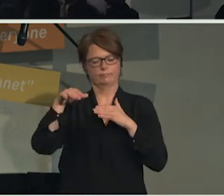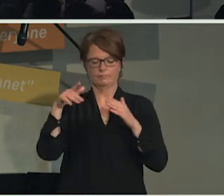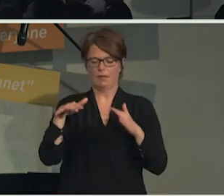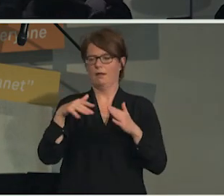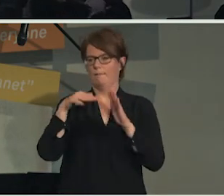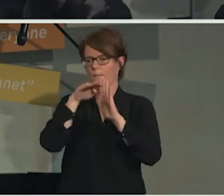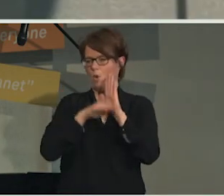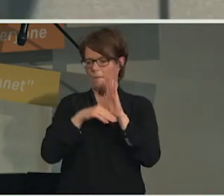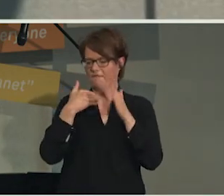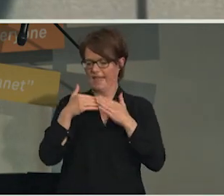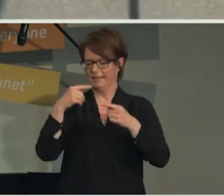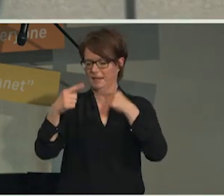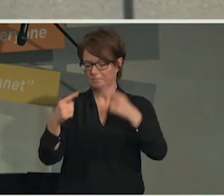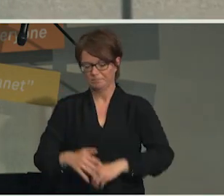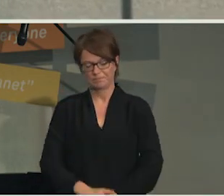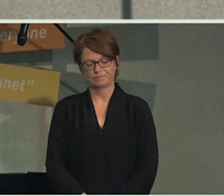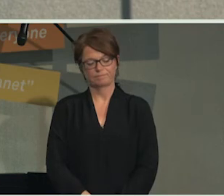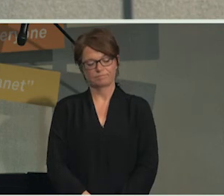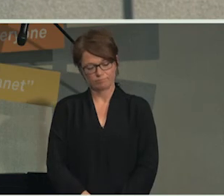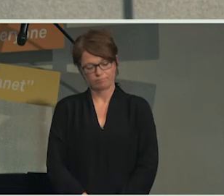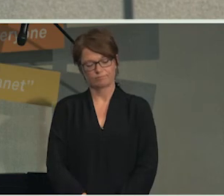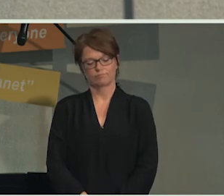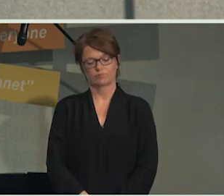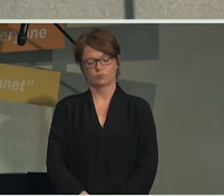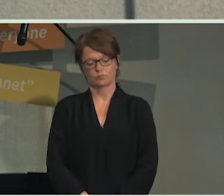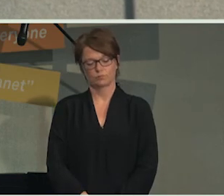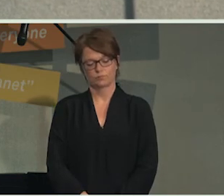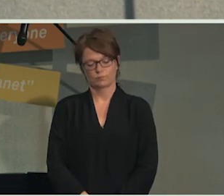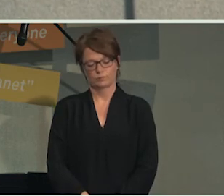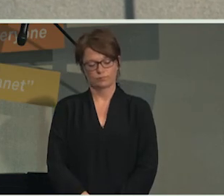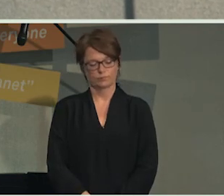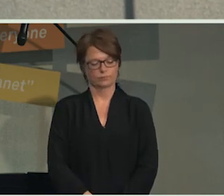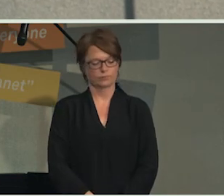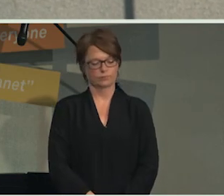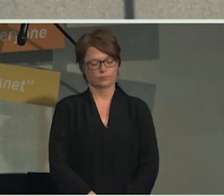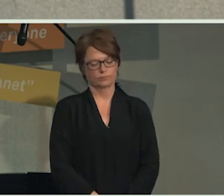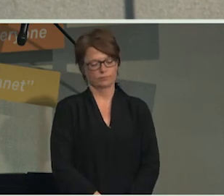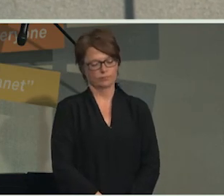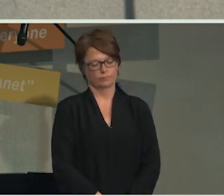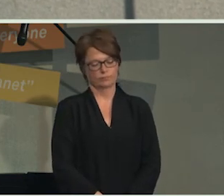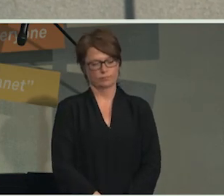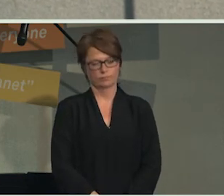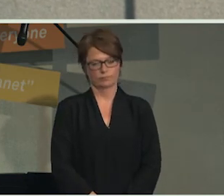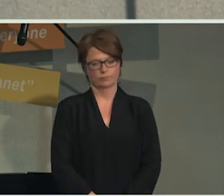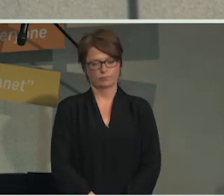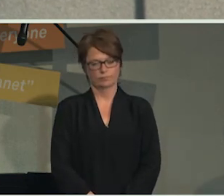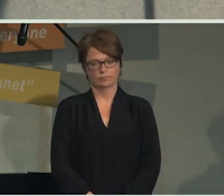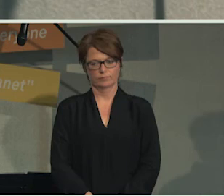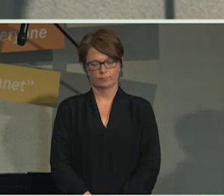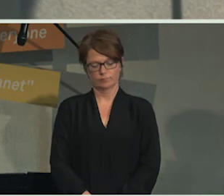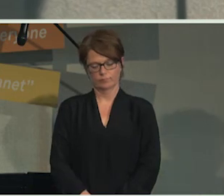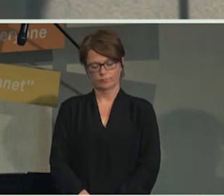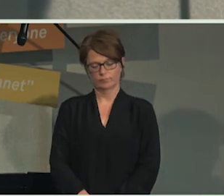So Mayoa is a stand-up comedian and the founder of Issa Comedy Show, Berlin's first comedy night highlighting the voices of